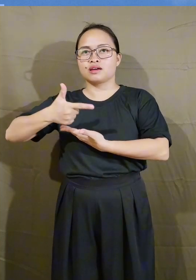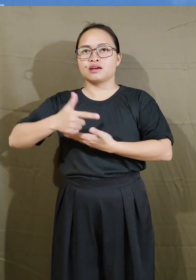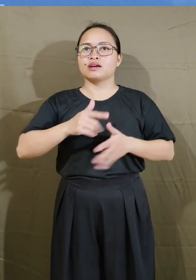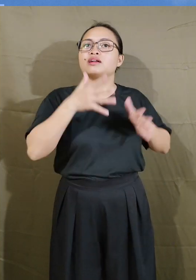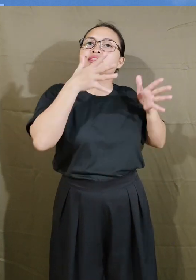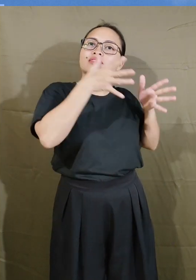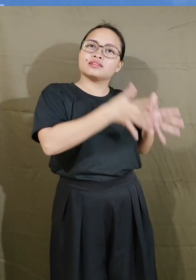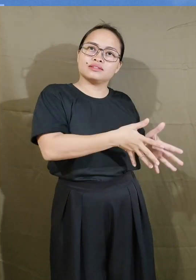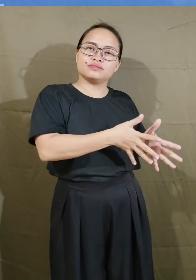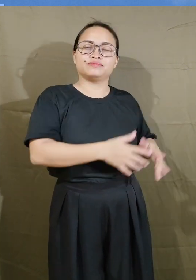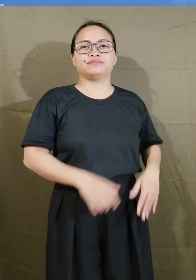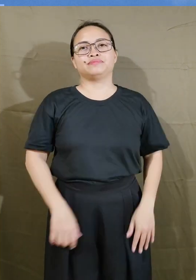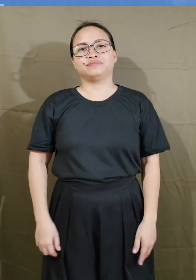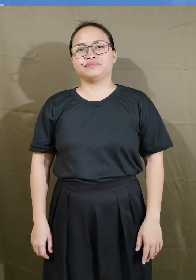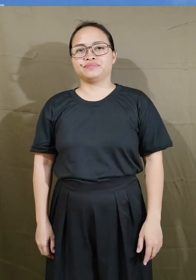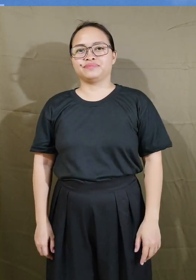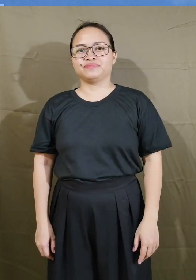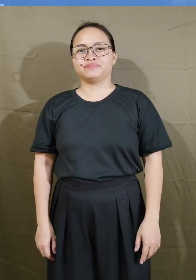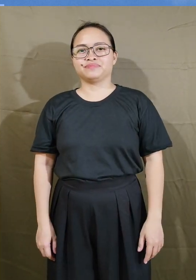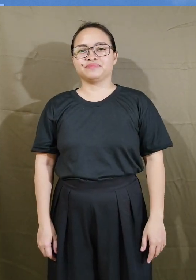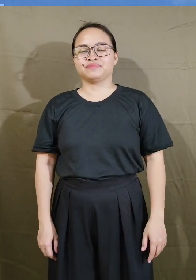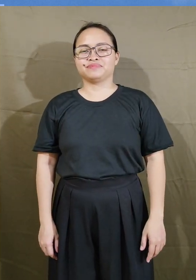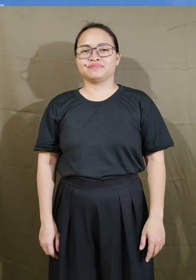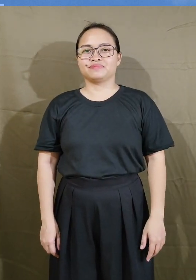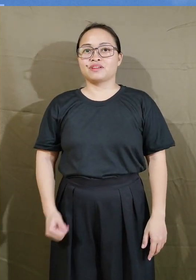11,334 laptops left.